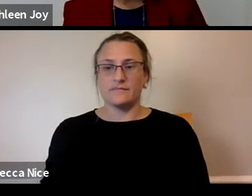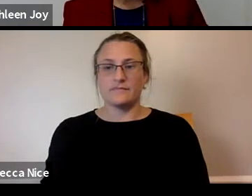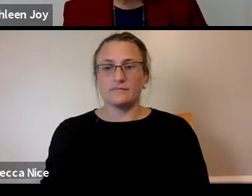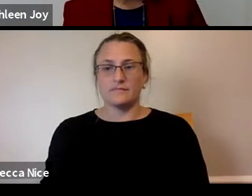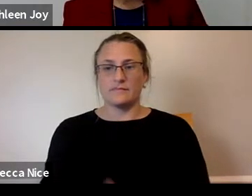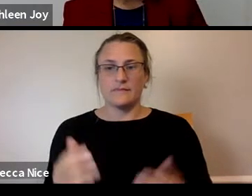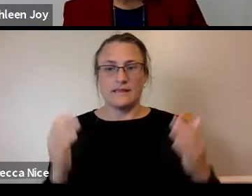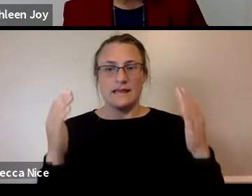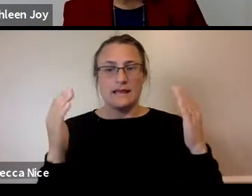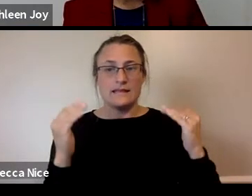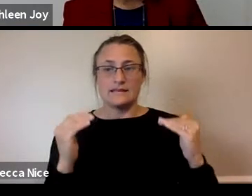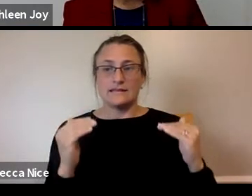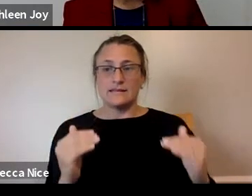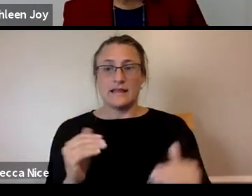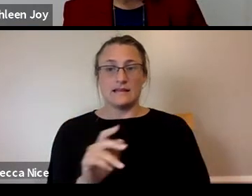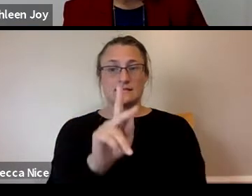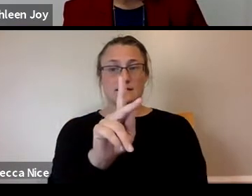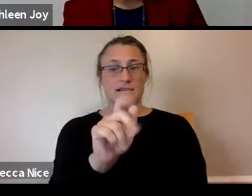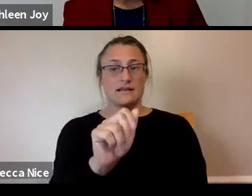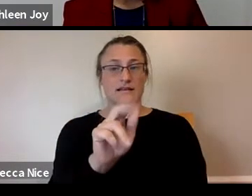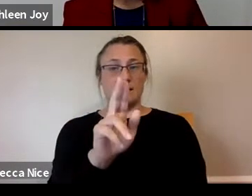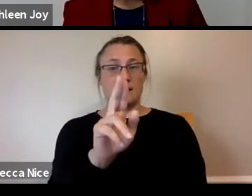Kautenia Chitnis.